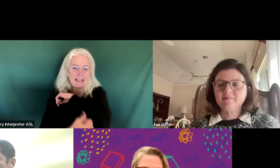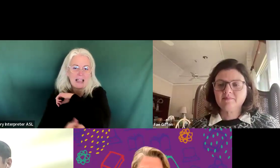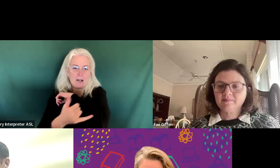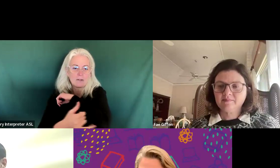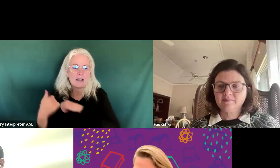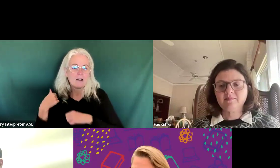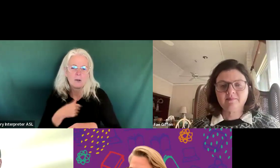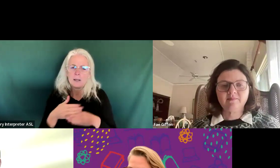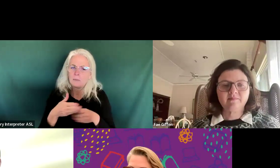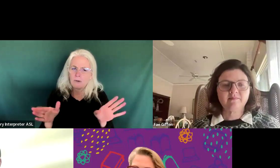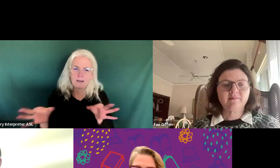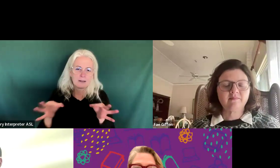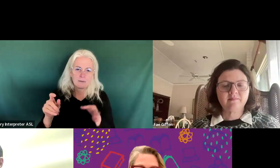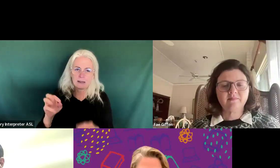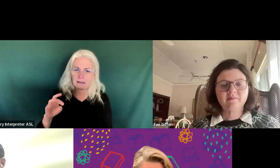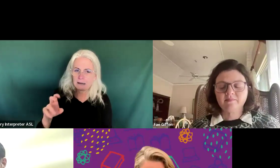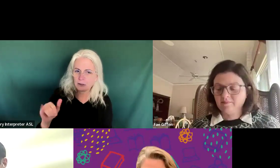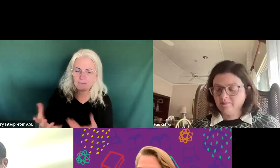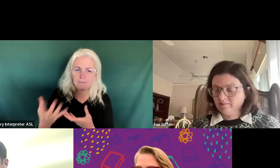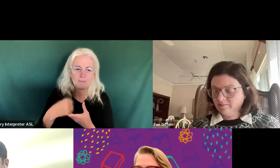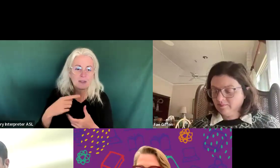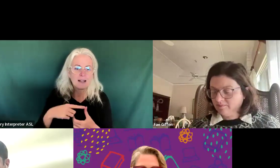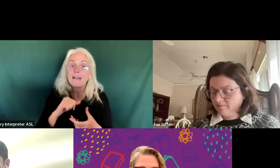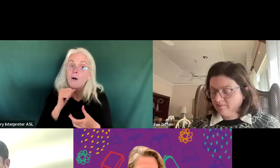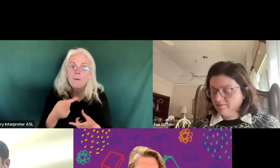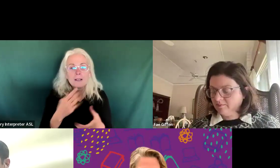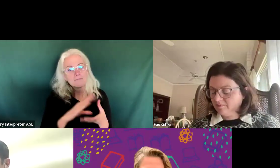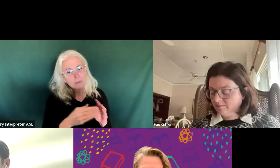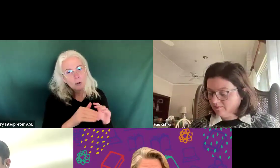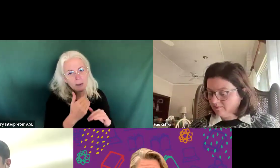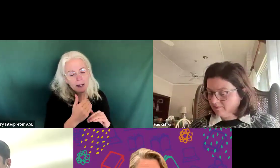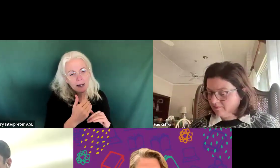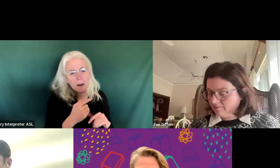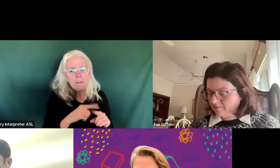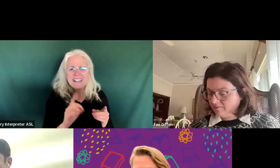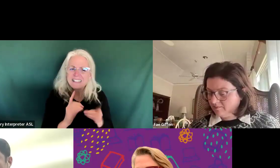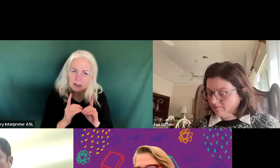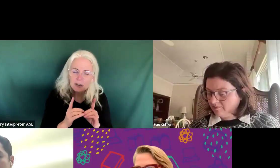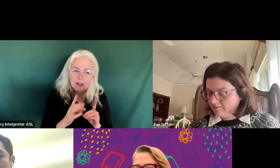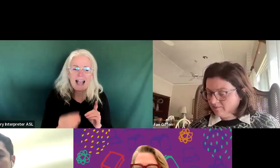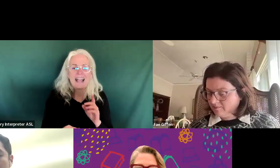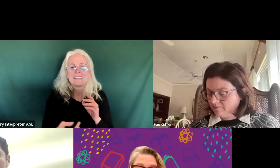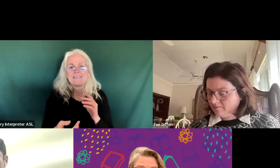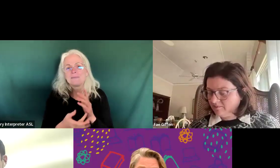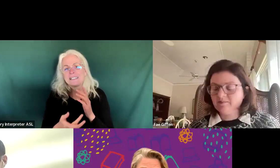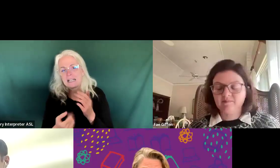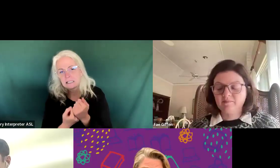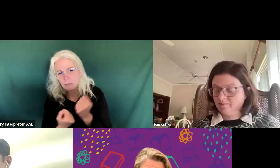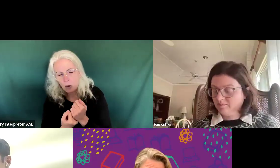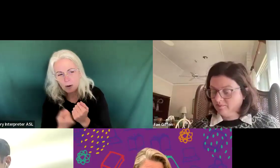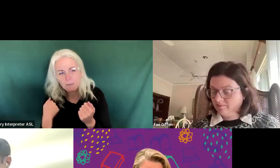we broadly define literacy, so it encompasses not just story time, but also digital literacy, tech support. We're